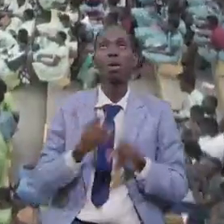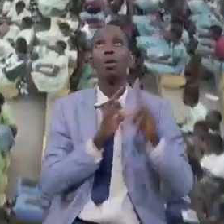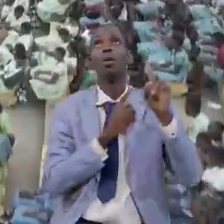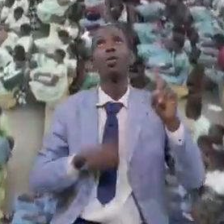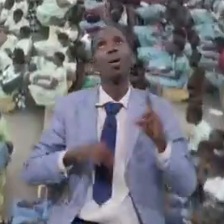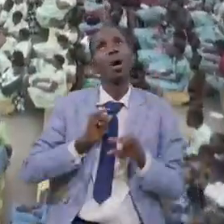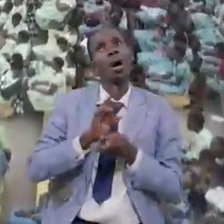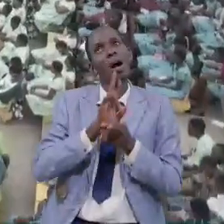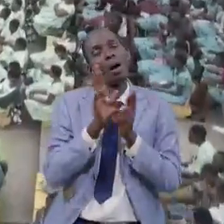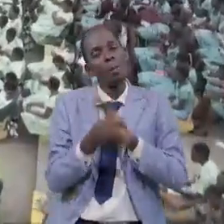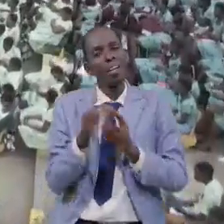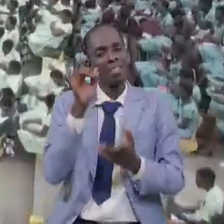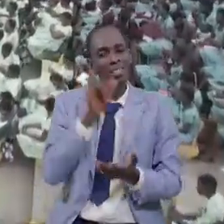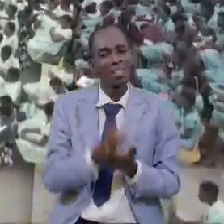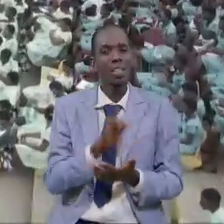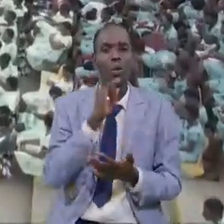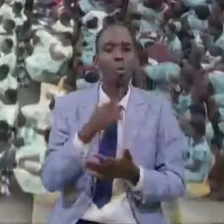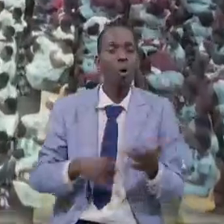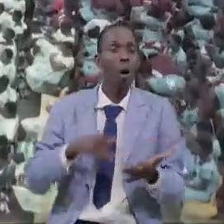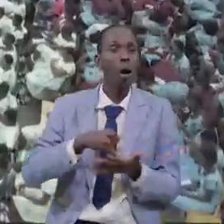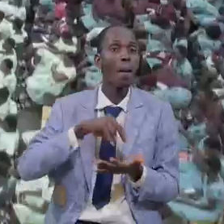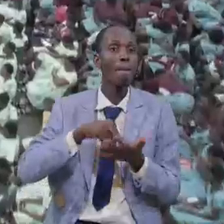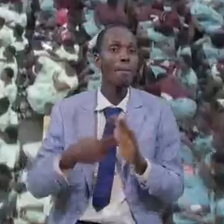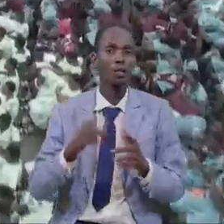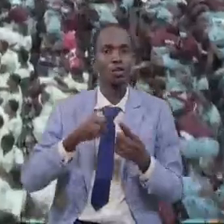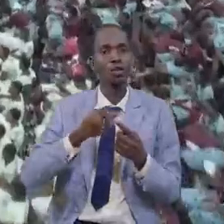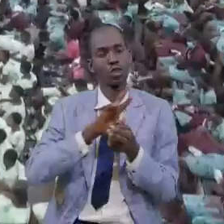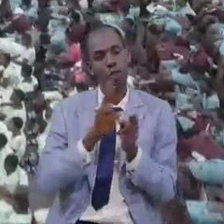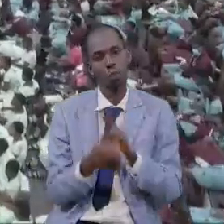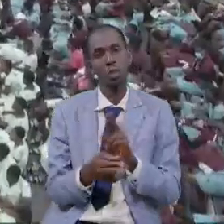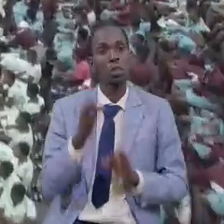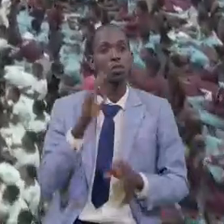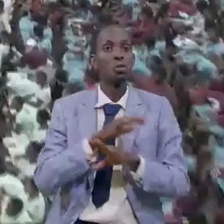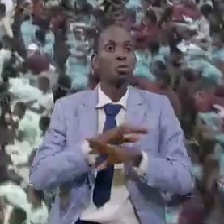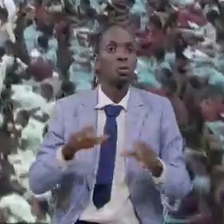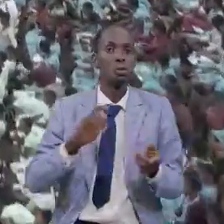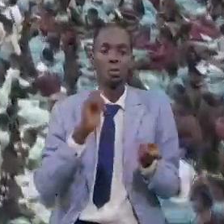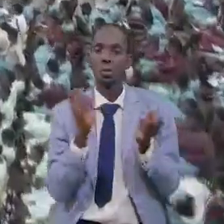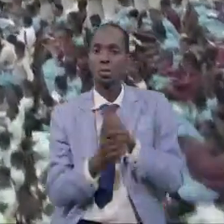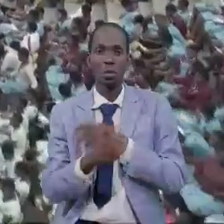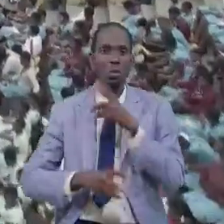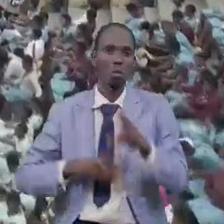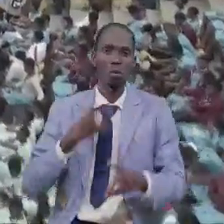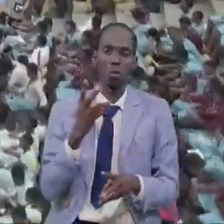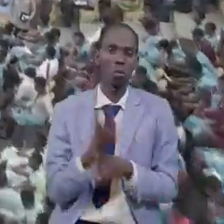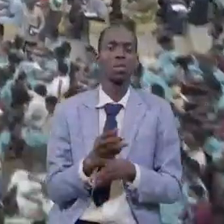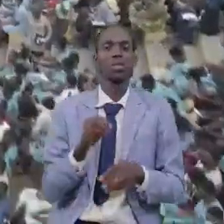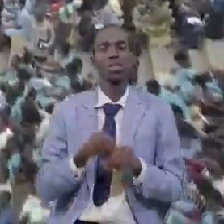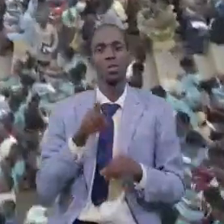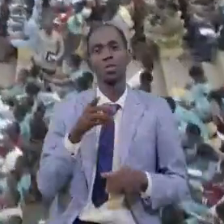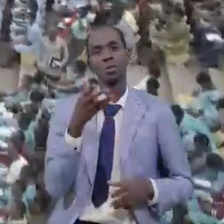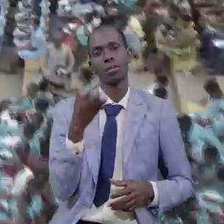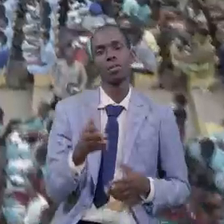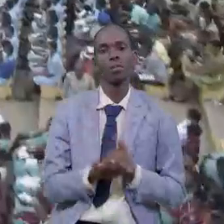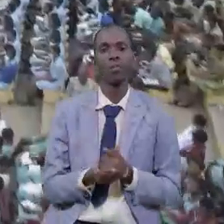all, to change the world. If you don't change the world within you there, trying to change